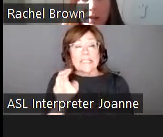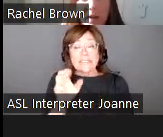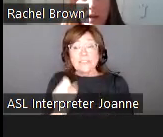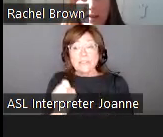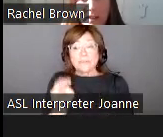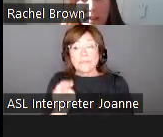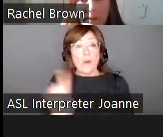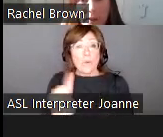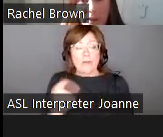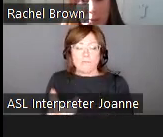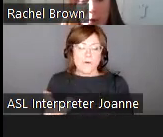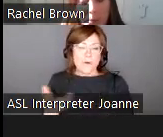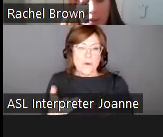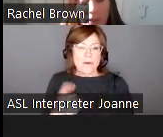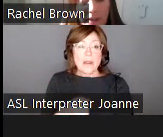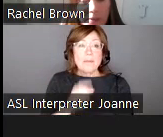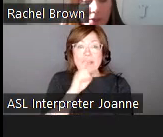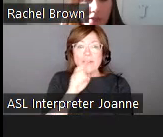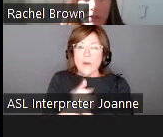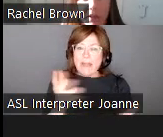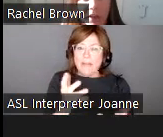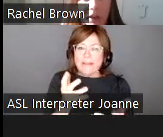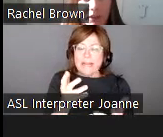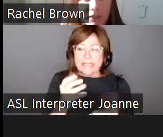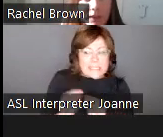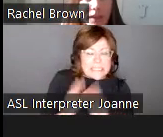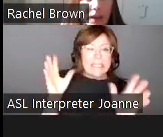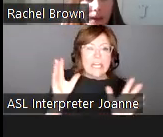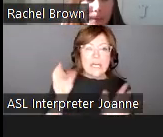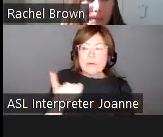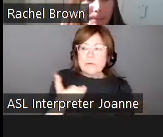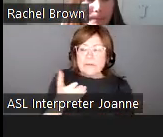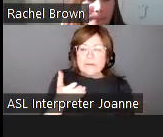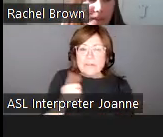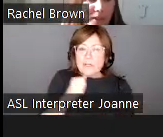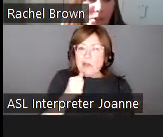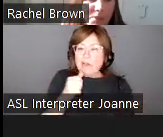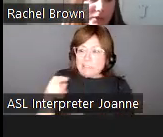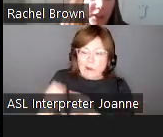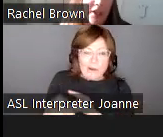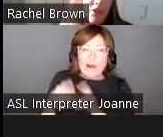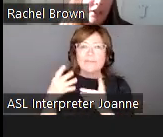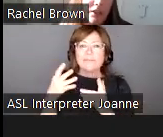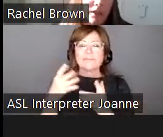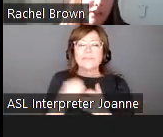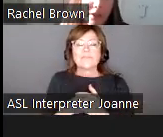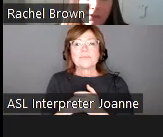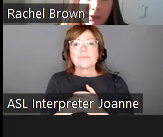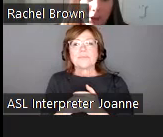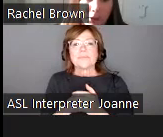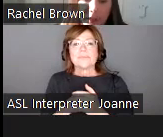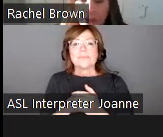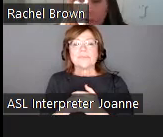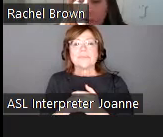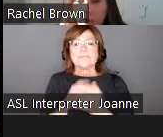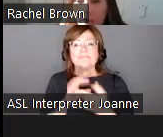they're seeing everything properly, the images aren't cut off. And in terms of connection, it's great to